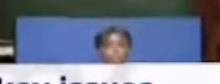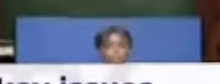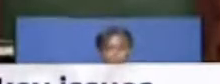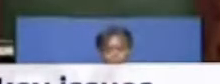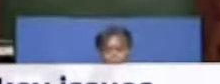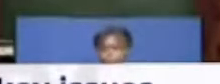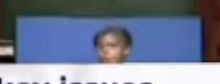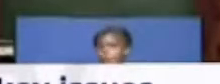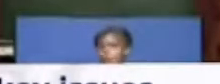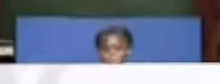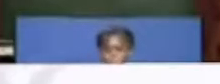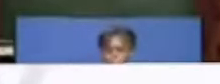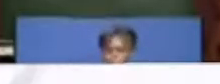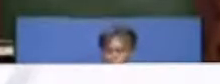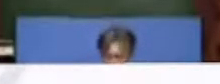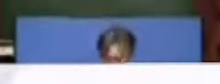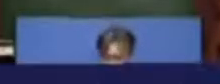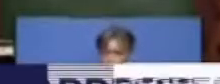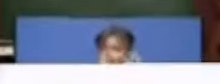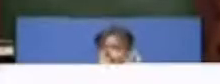building new